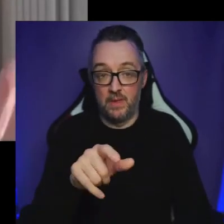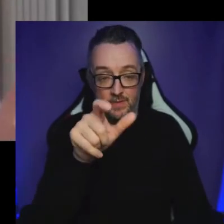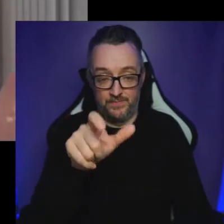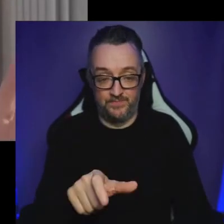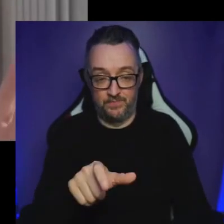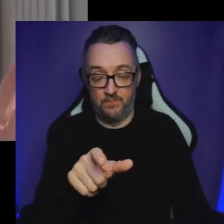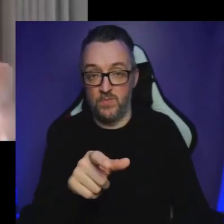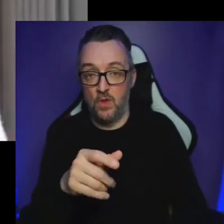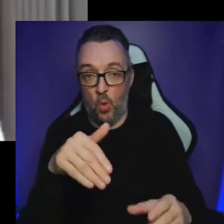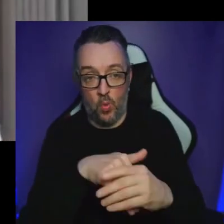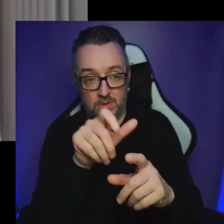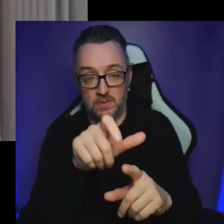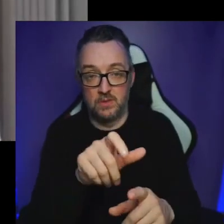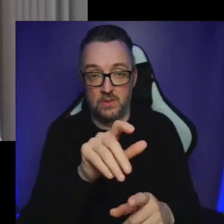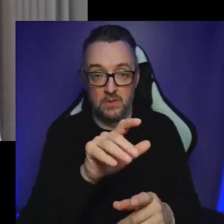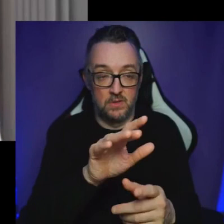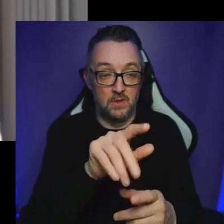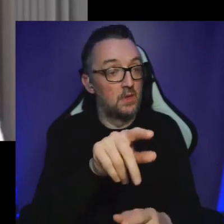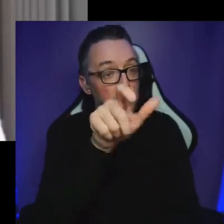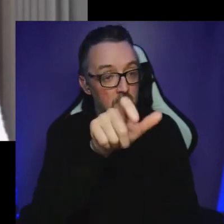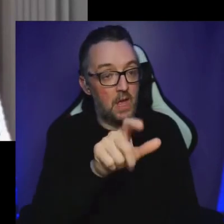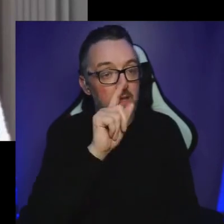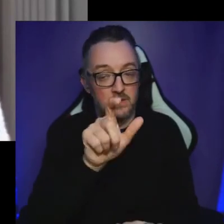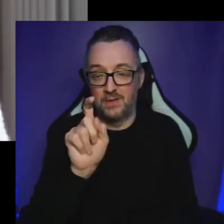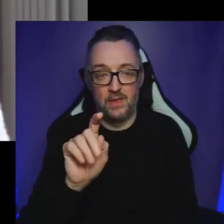a piece of content into an easy read document?